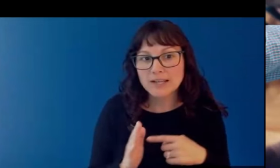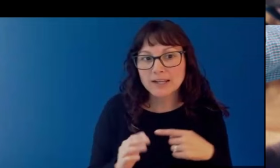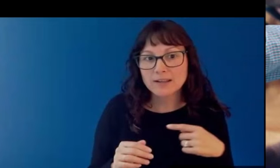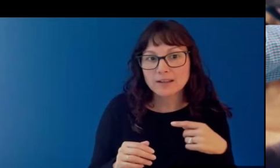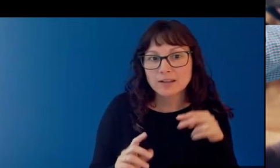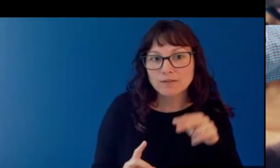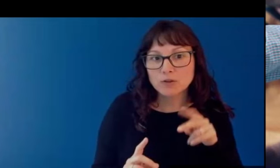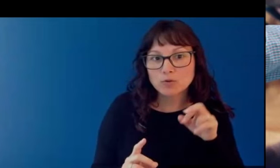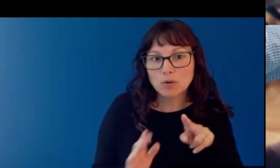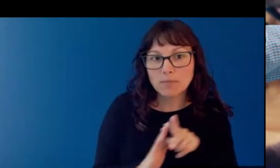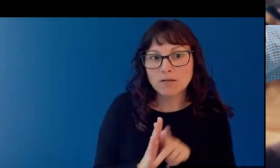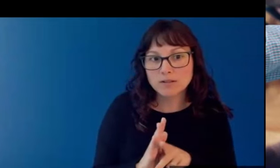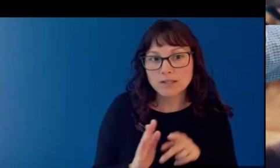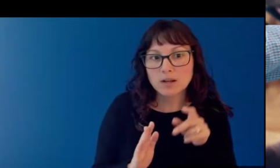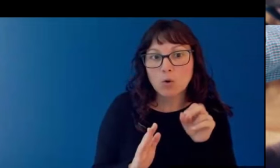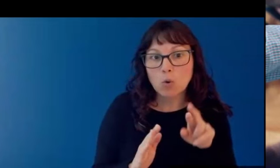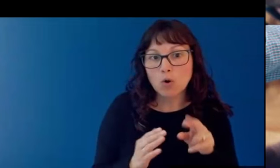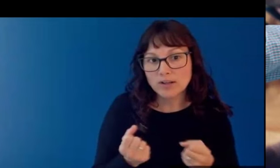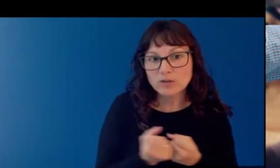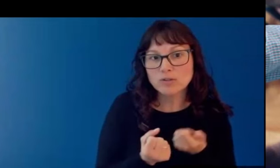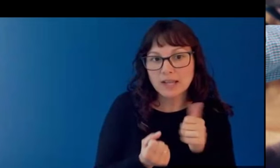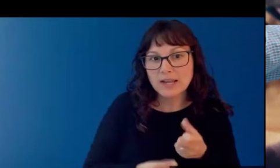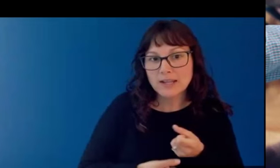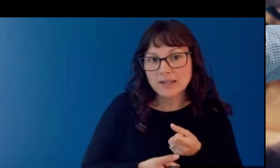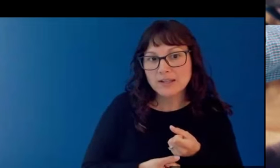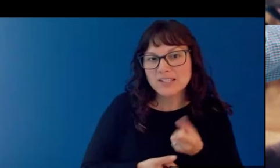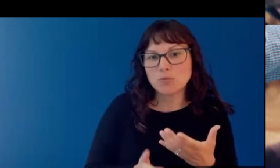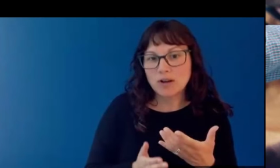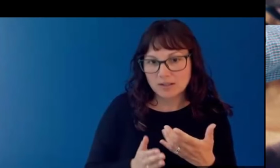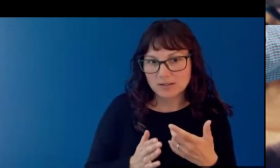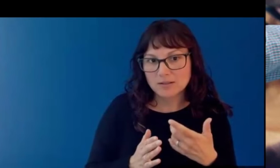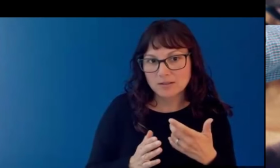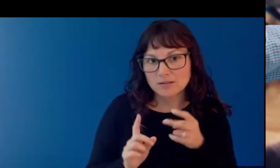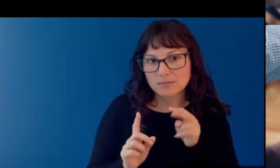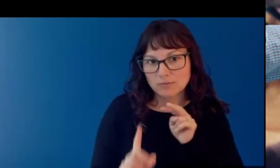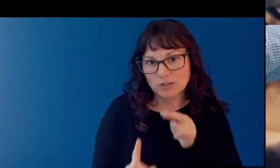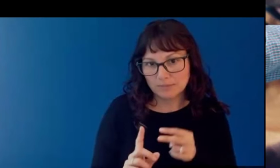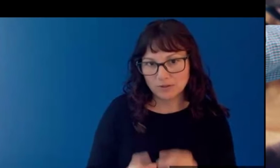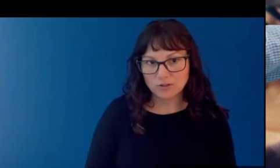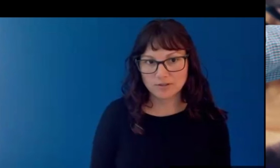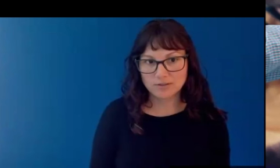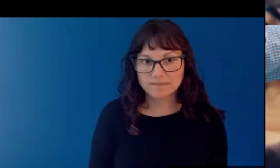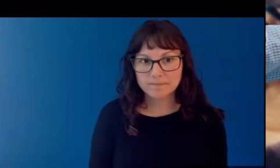be an endorsement of any expressed views.